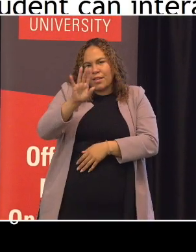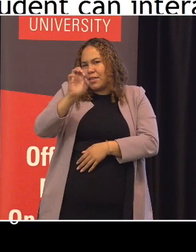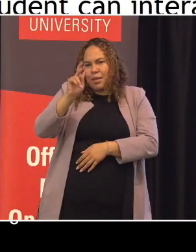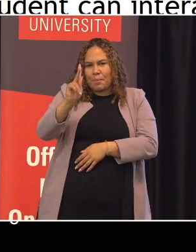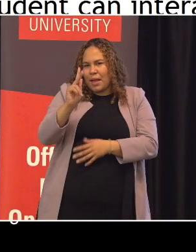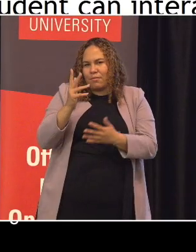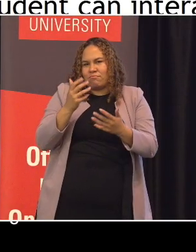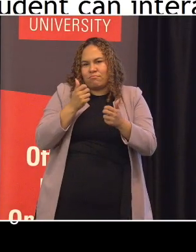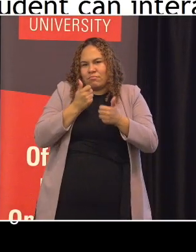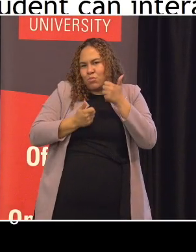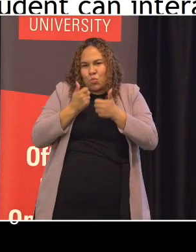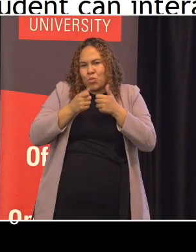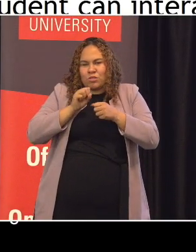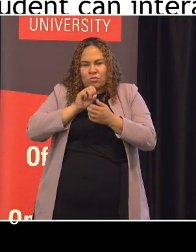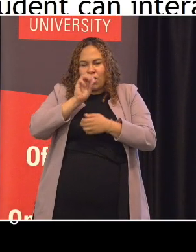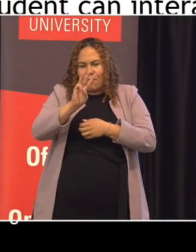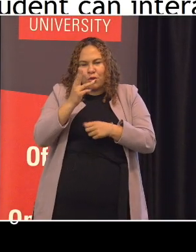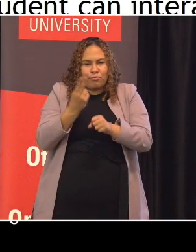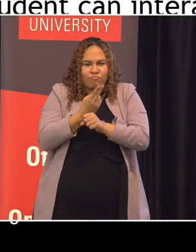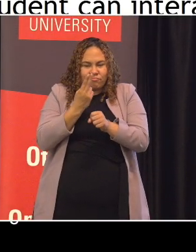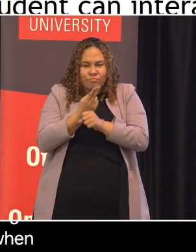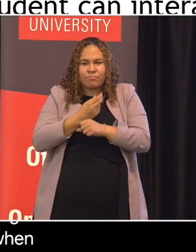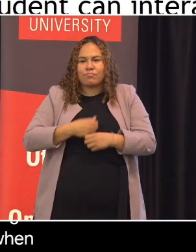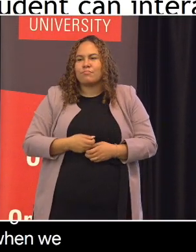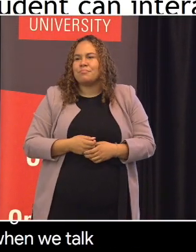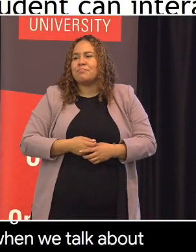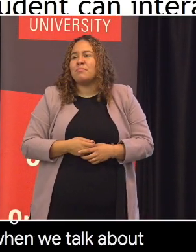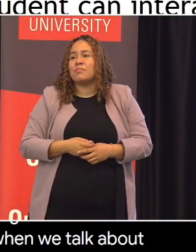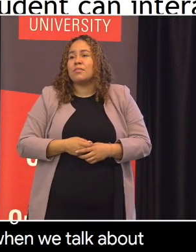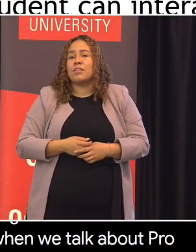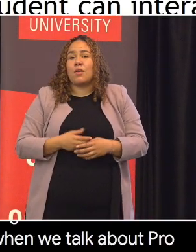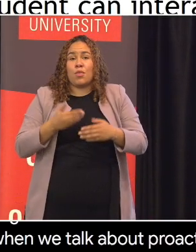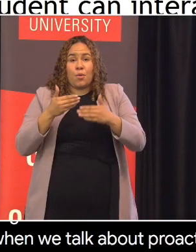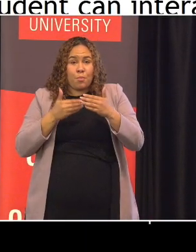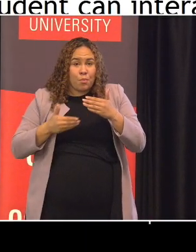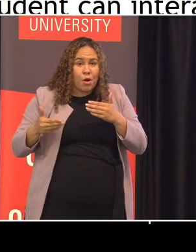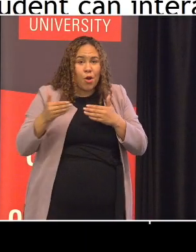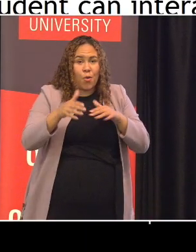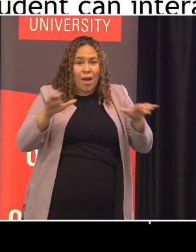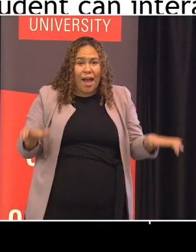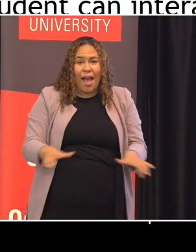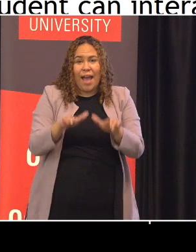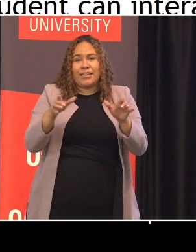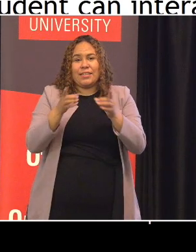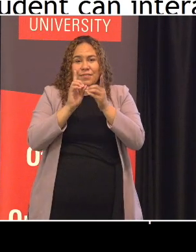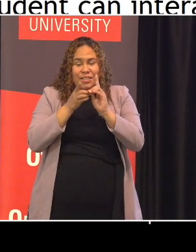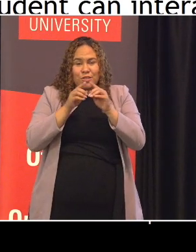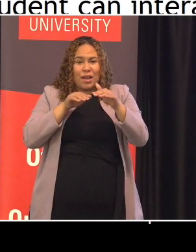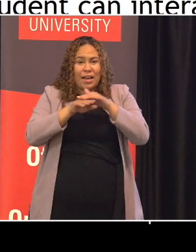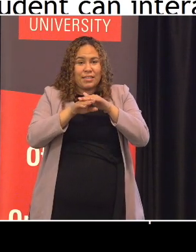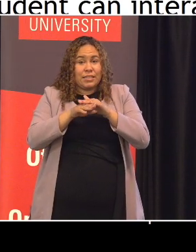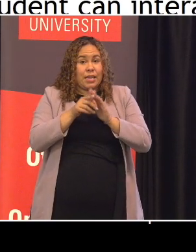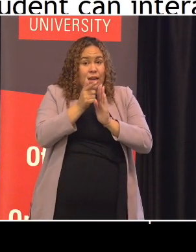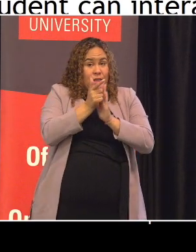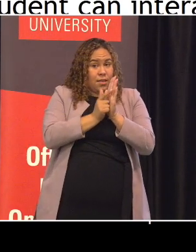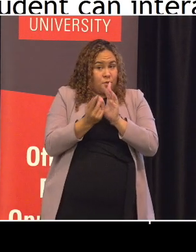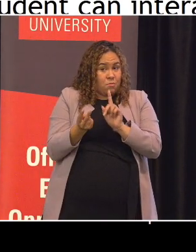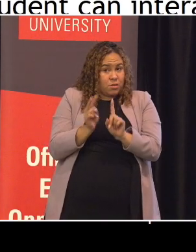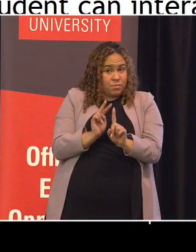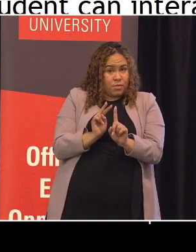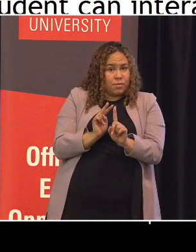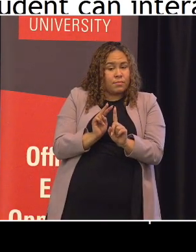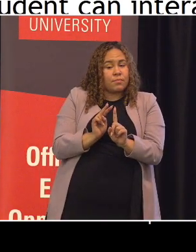here, right? When we talk about proactive digital access from a legal perspective, even though that